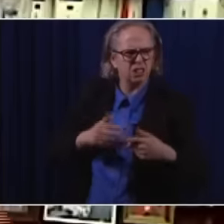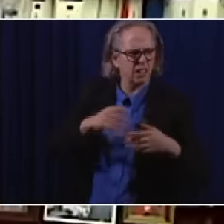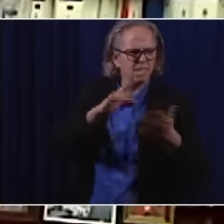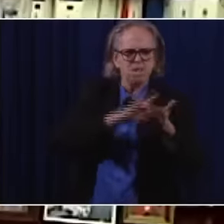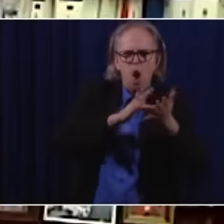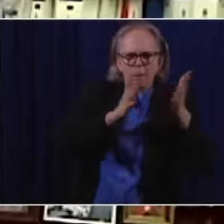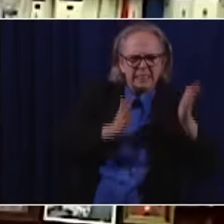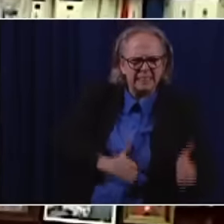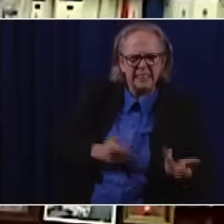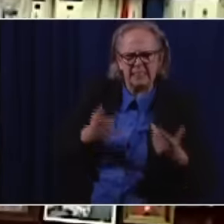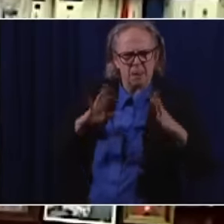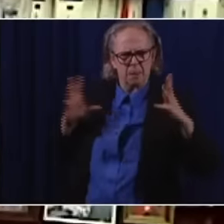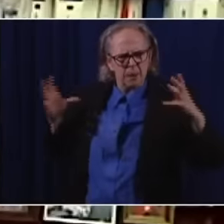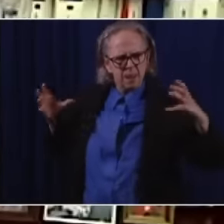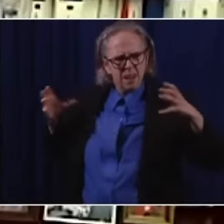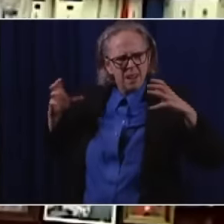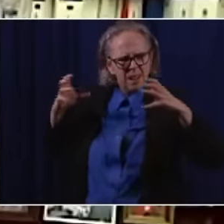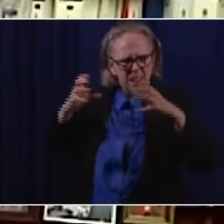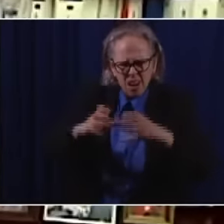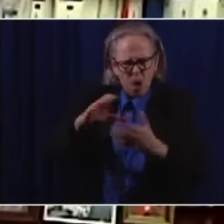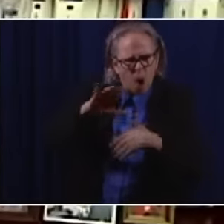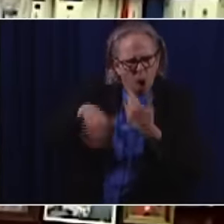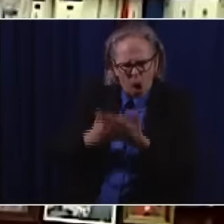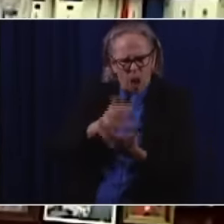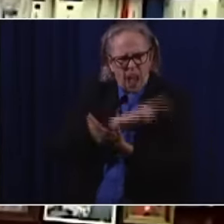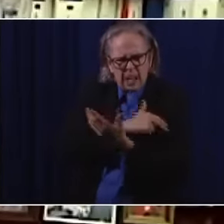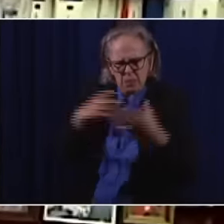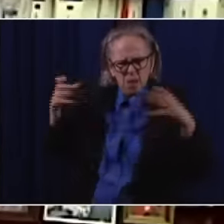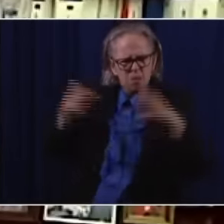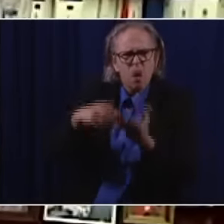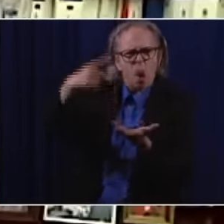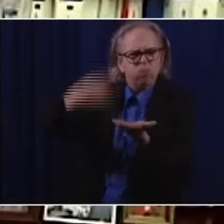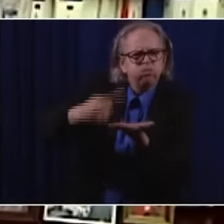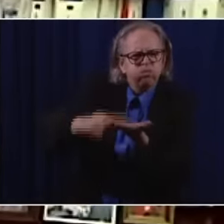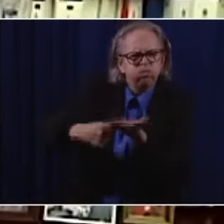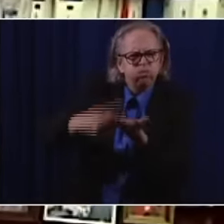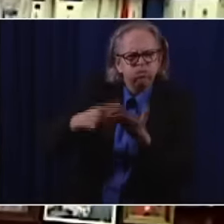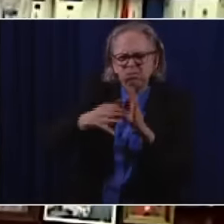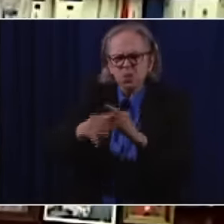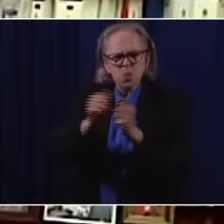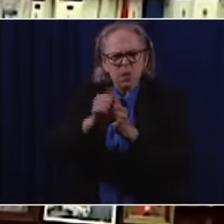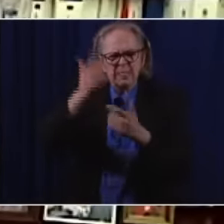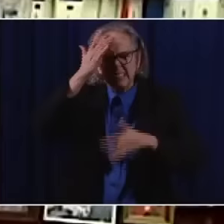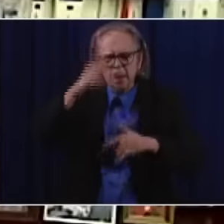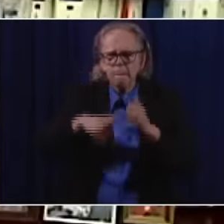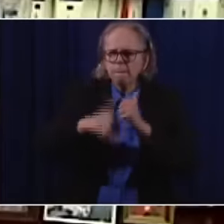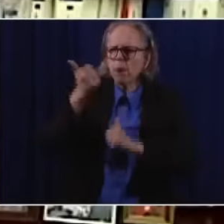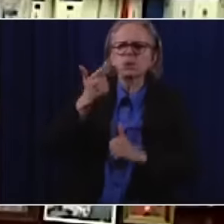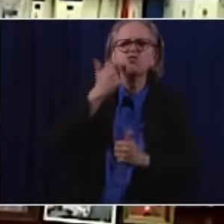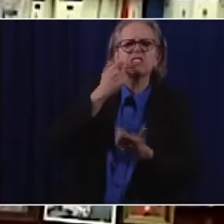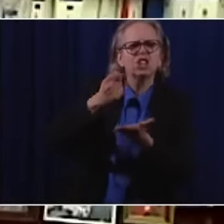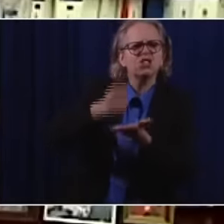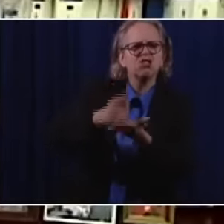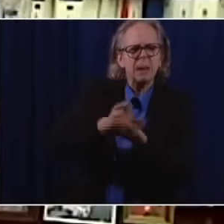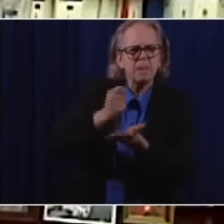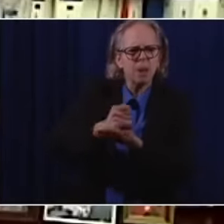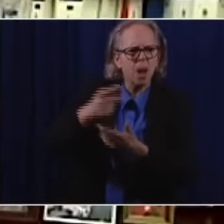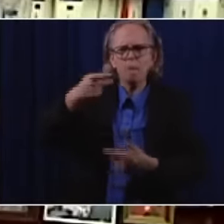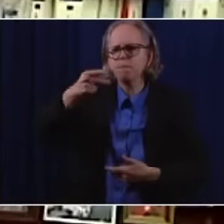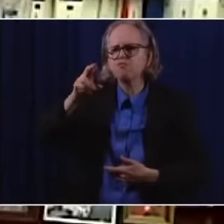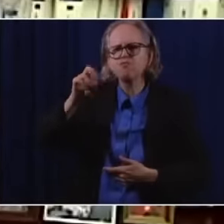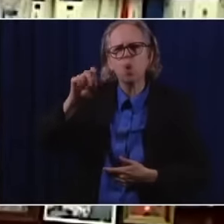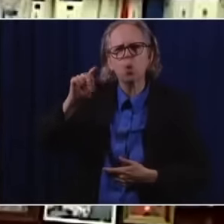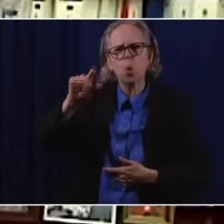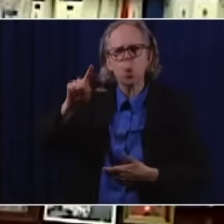from all the zone hospitals on the phone talking about the latest treatment protocols for COVID-19. So we did that a number of times over the summer related